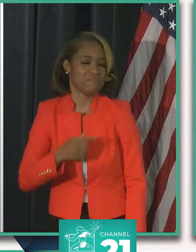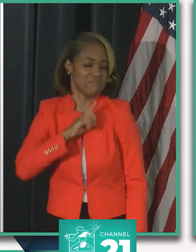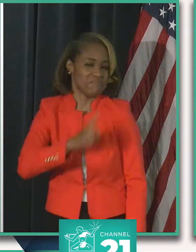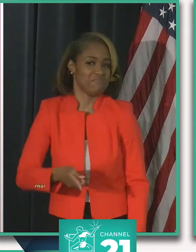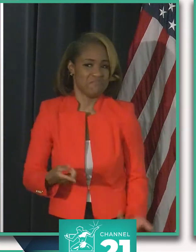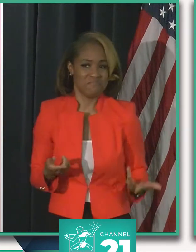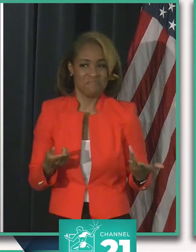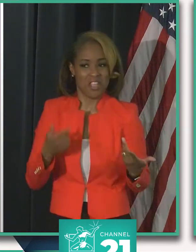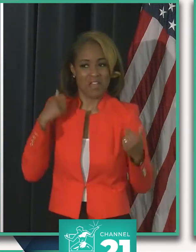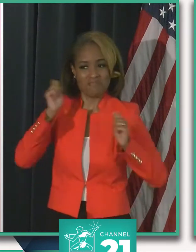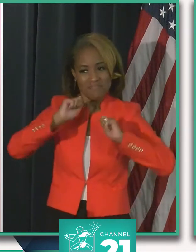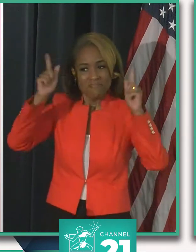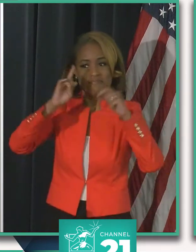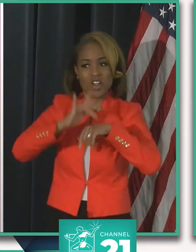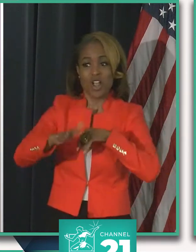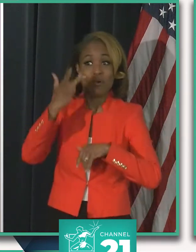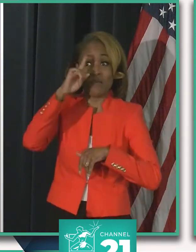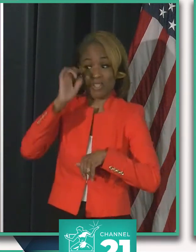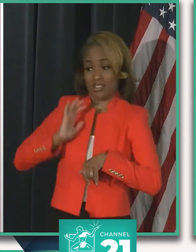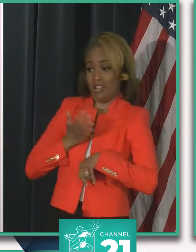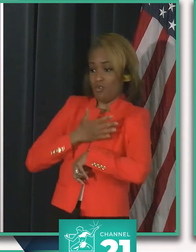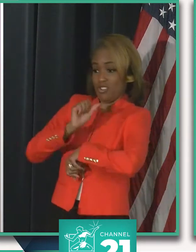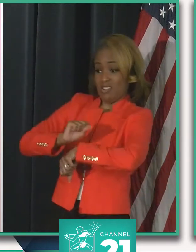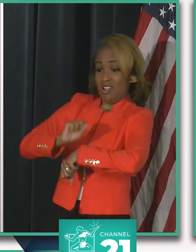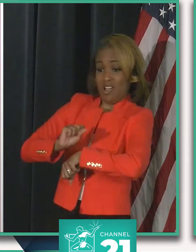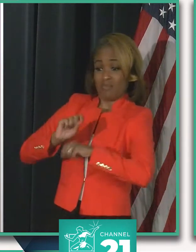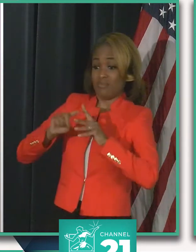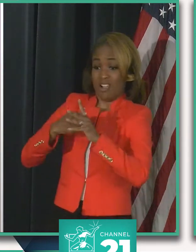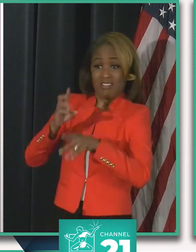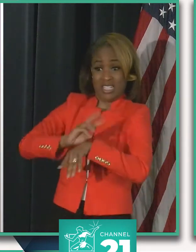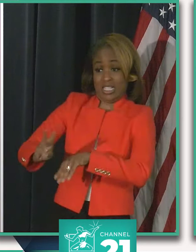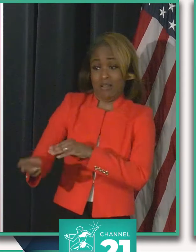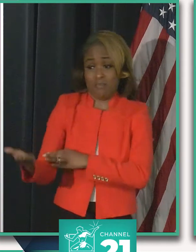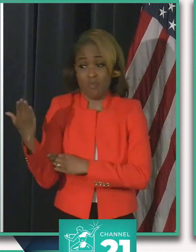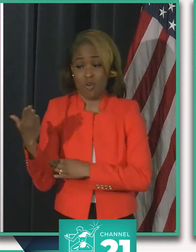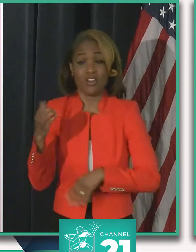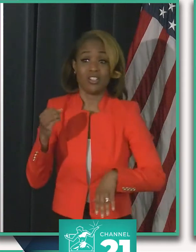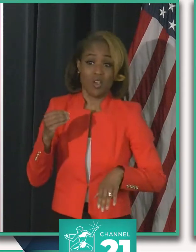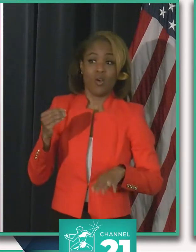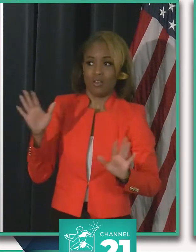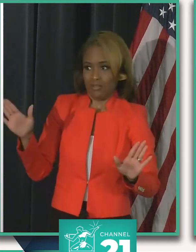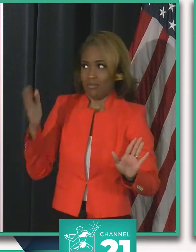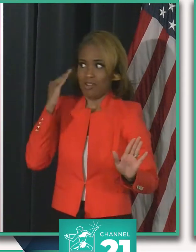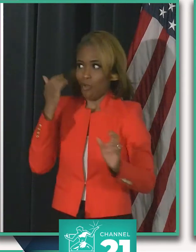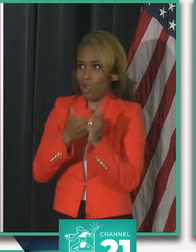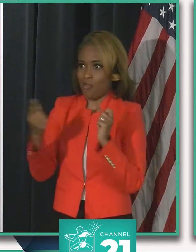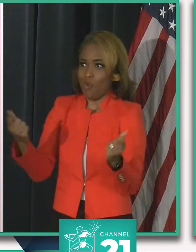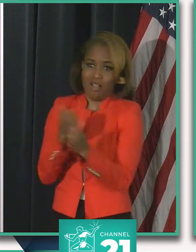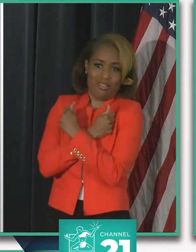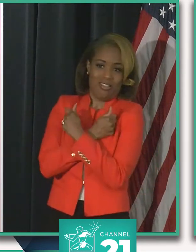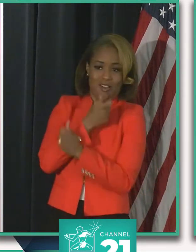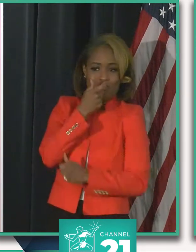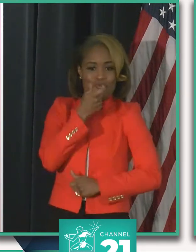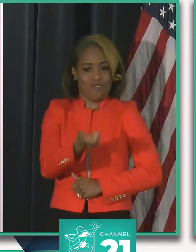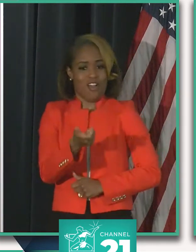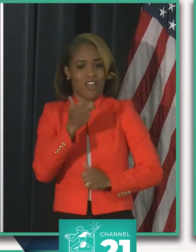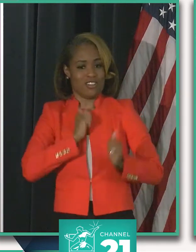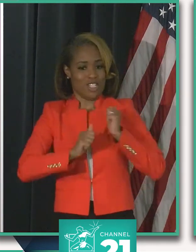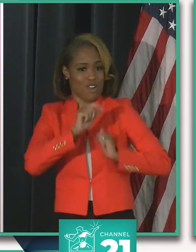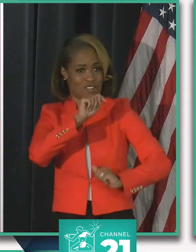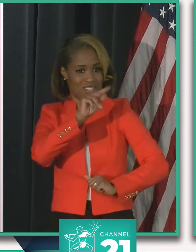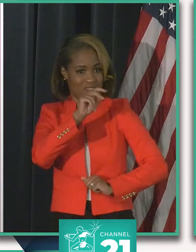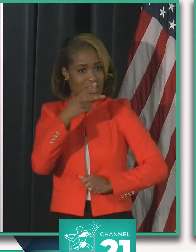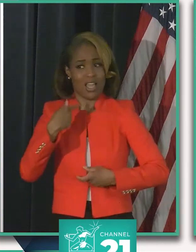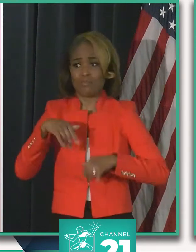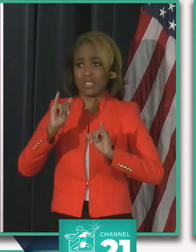I sure do. I do get up that early because our job sites start at 6 a.m. And as much as everyone loves to watch our show on TV, I am still